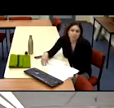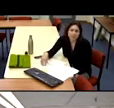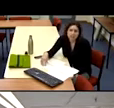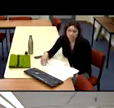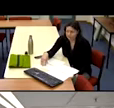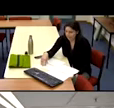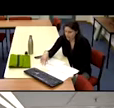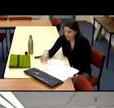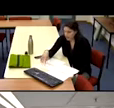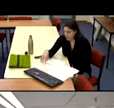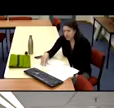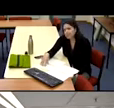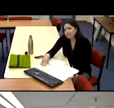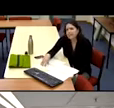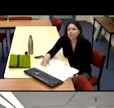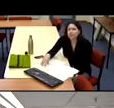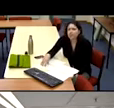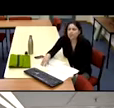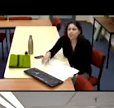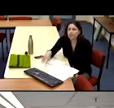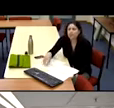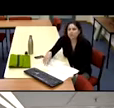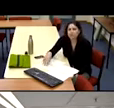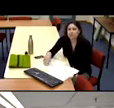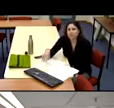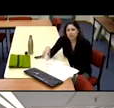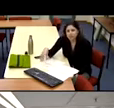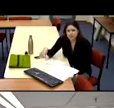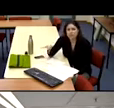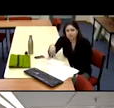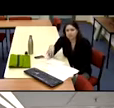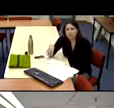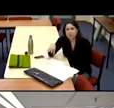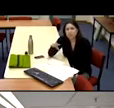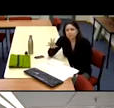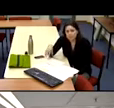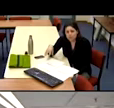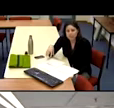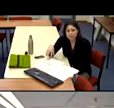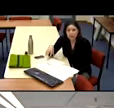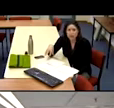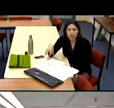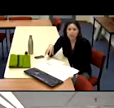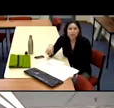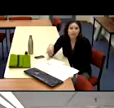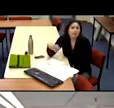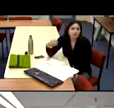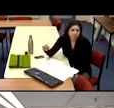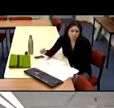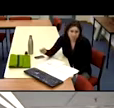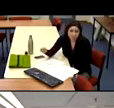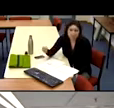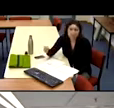strength, as a narrative. And what he's getting at here is that because the media only tends to focus on the traumatic side of